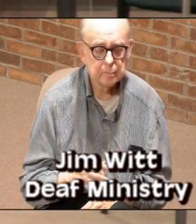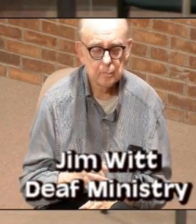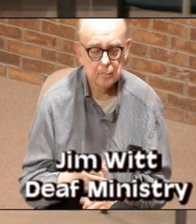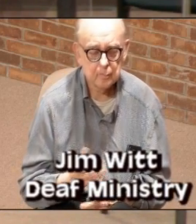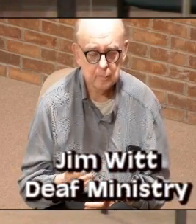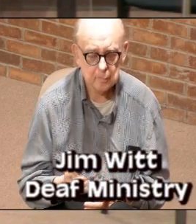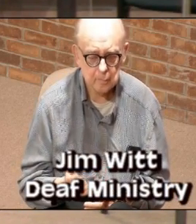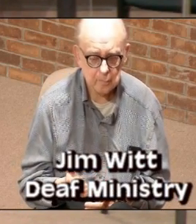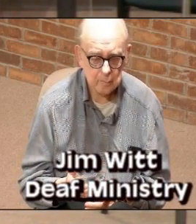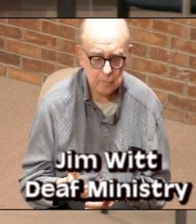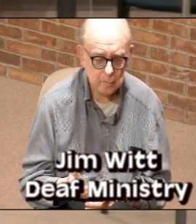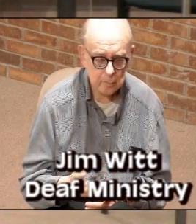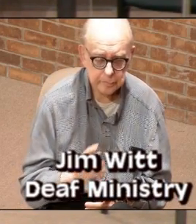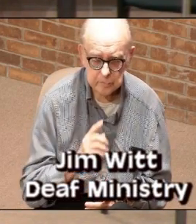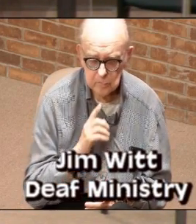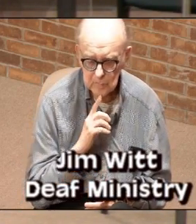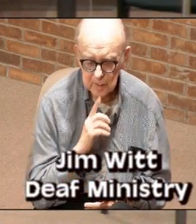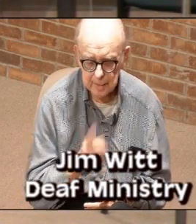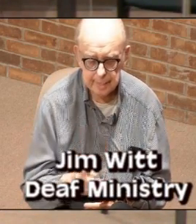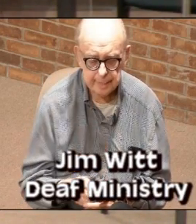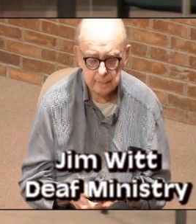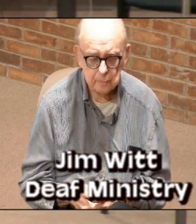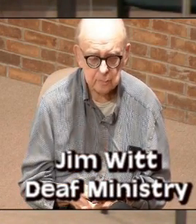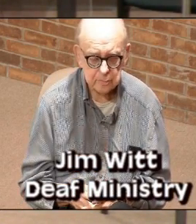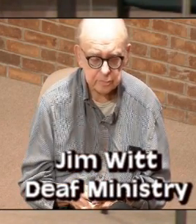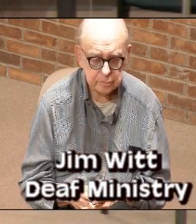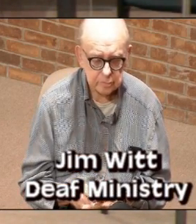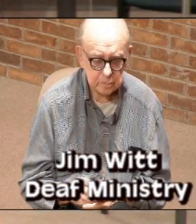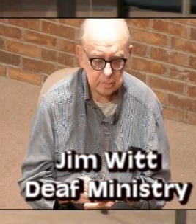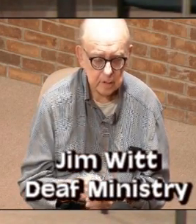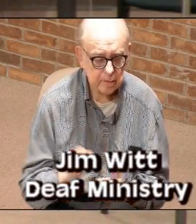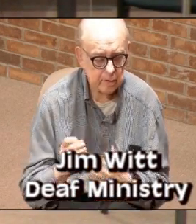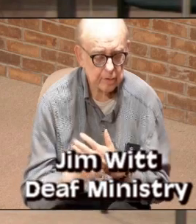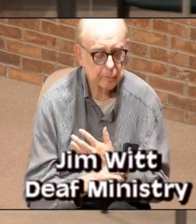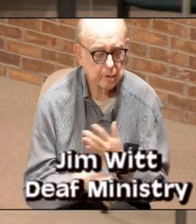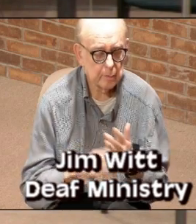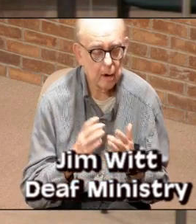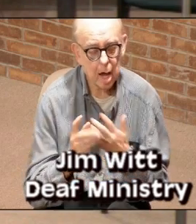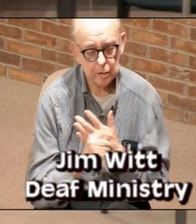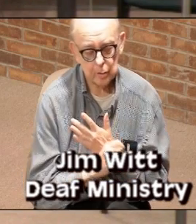ago, it was September, October.